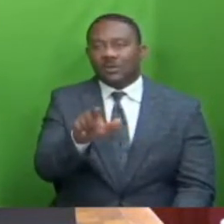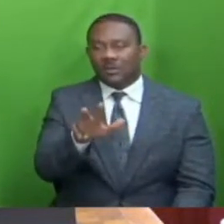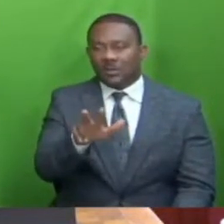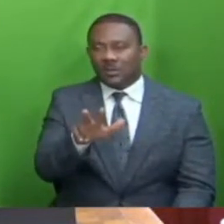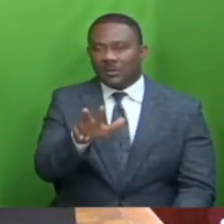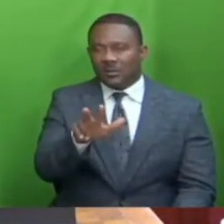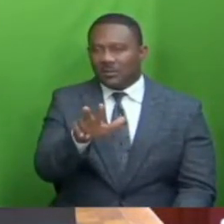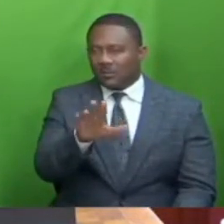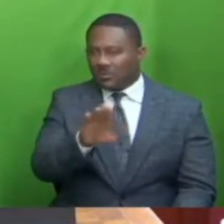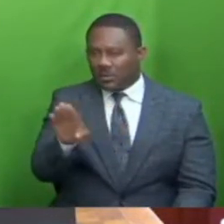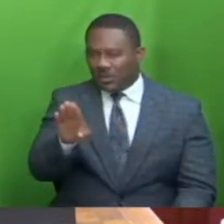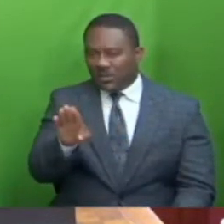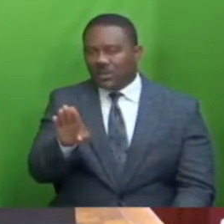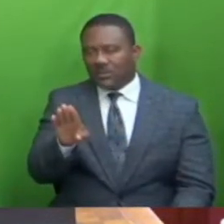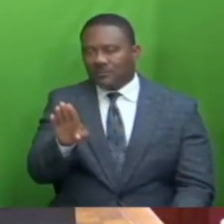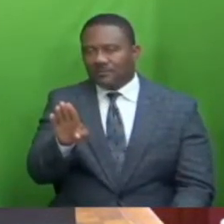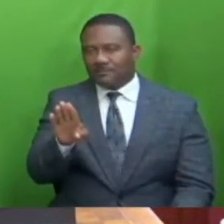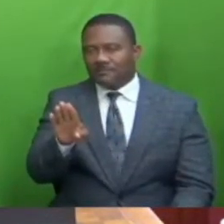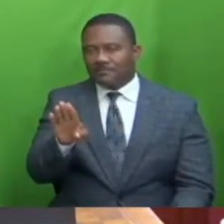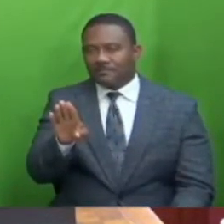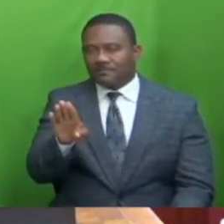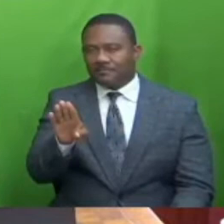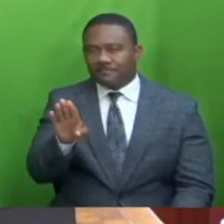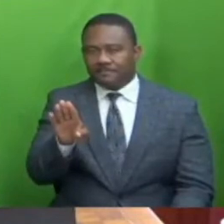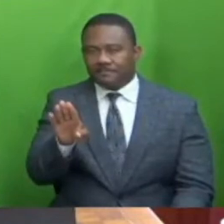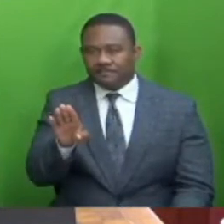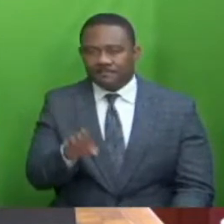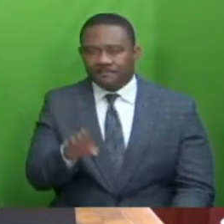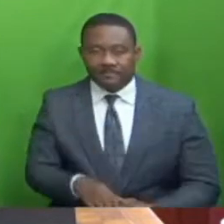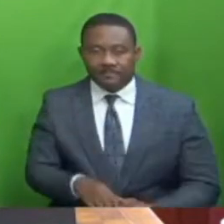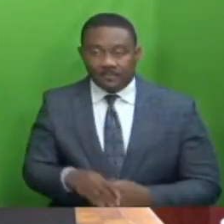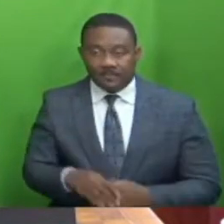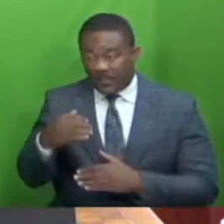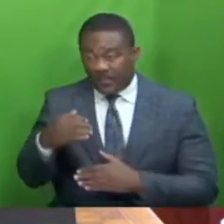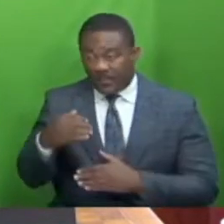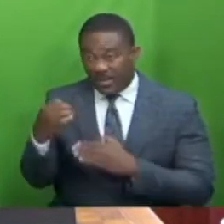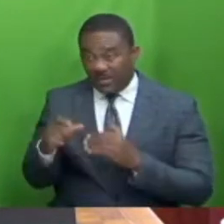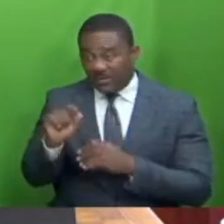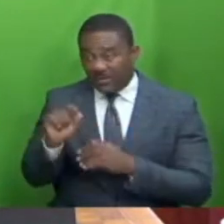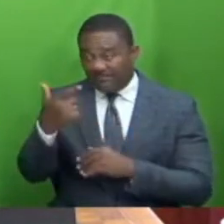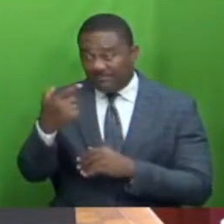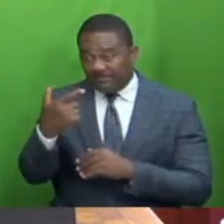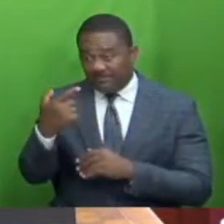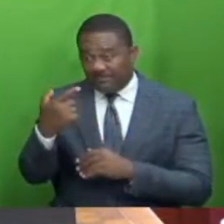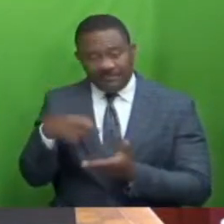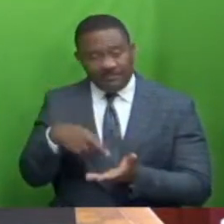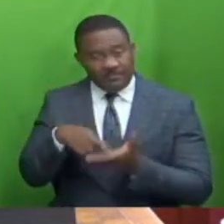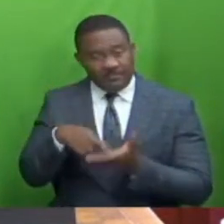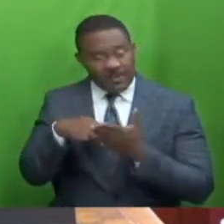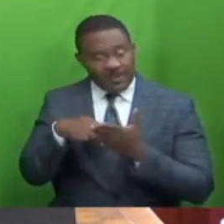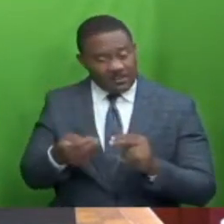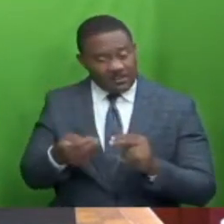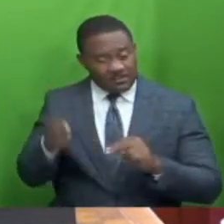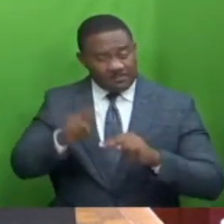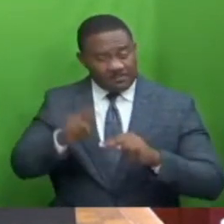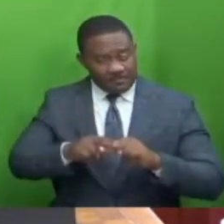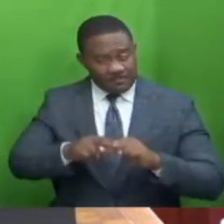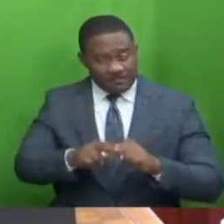from $351.8 billion at end 2021, representing an increase